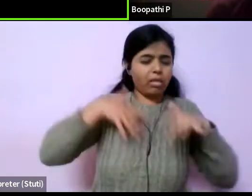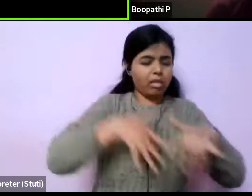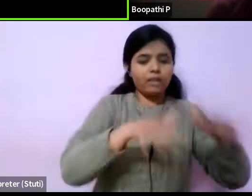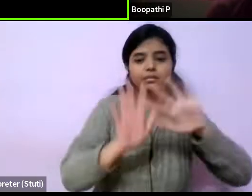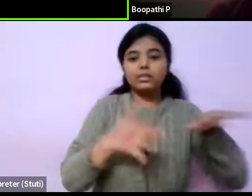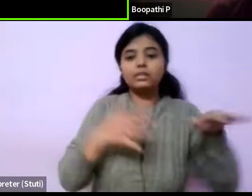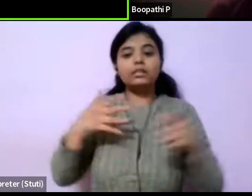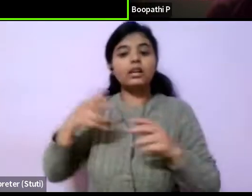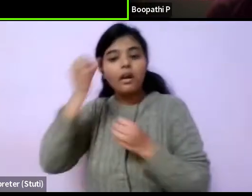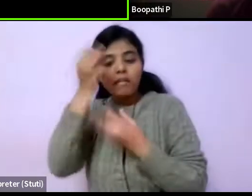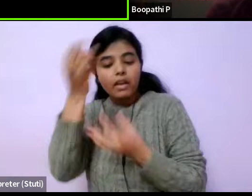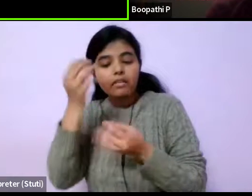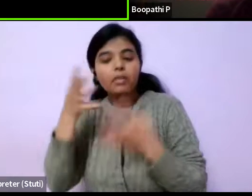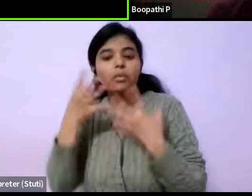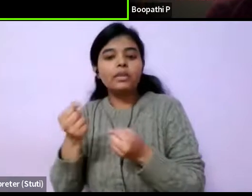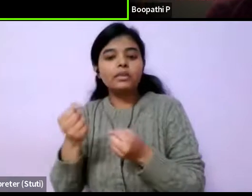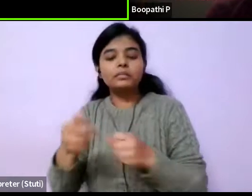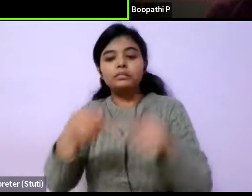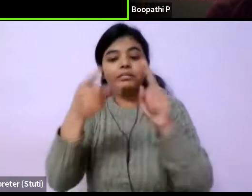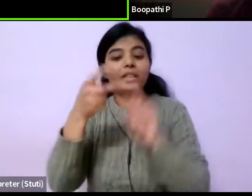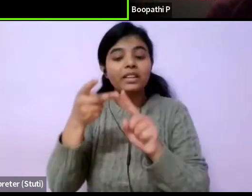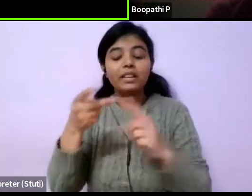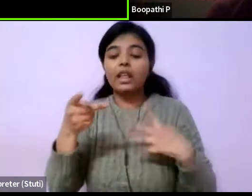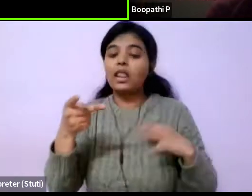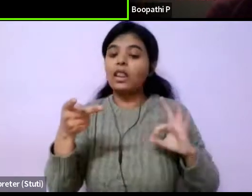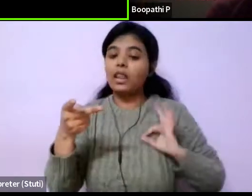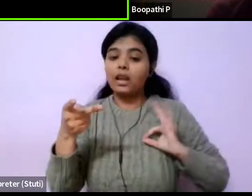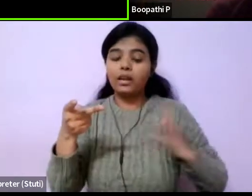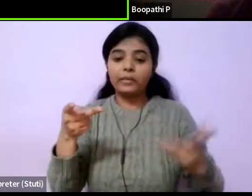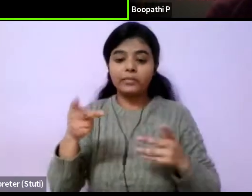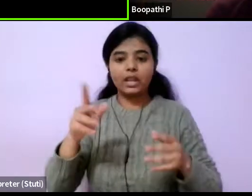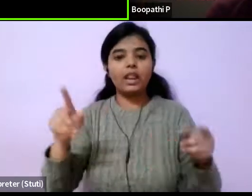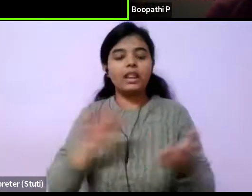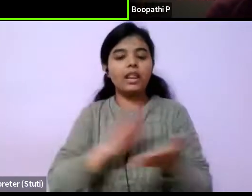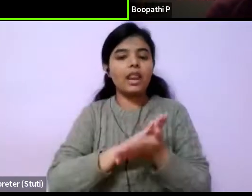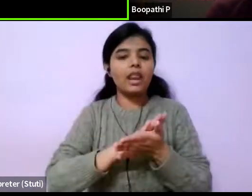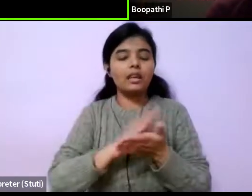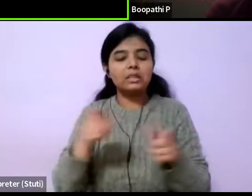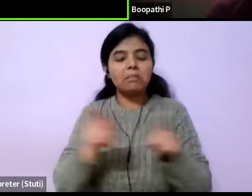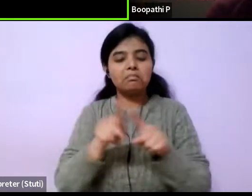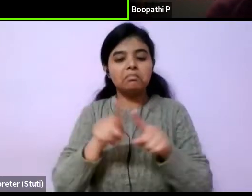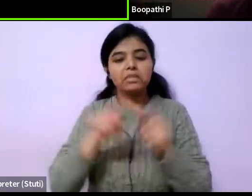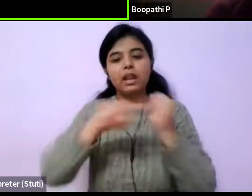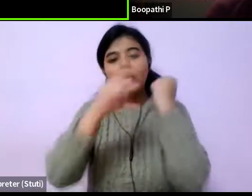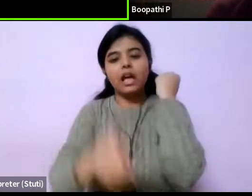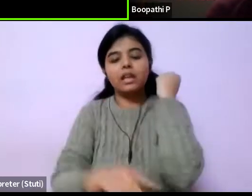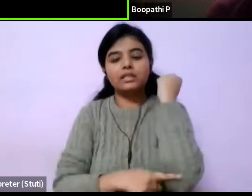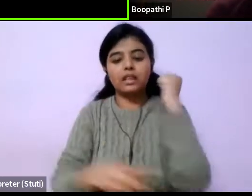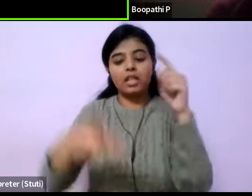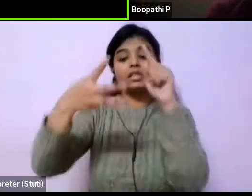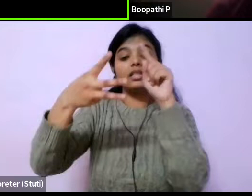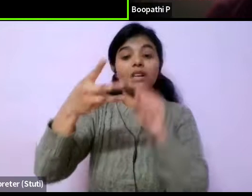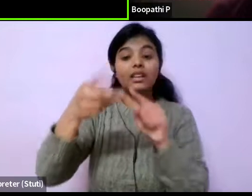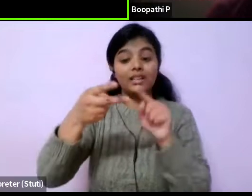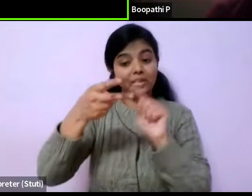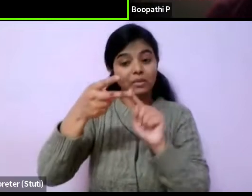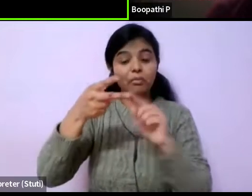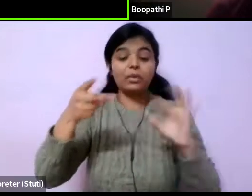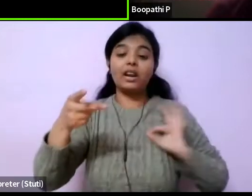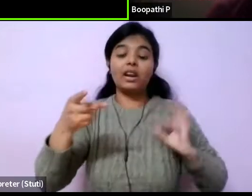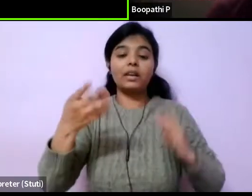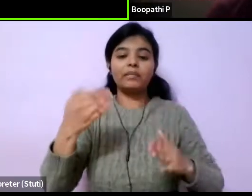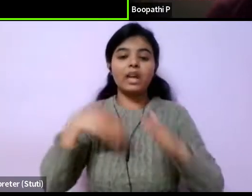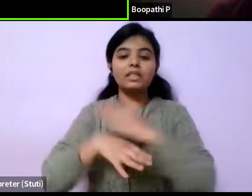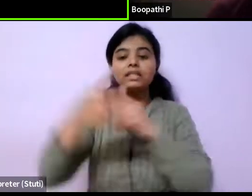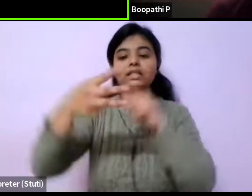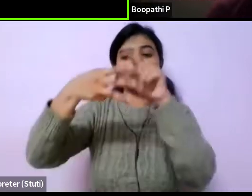grassroots level. The other point is what you concluded with, whether looking at these three levels of protest, the ground